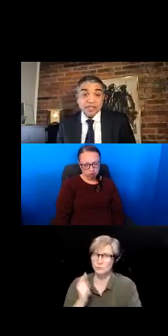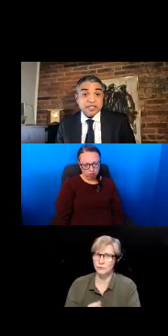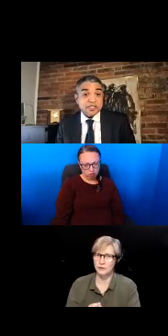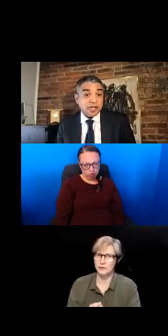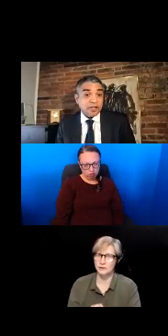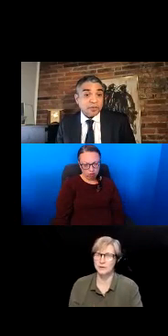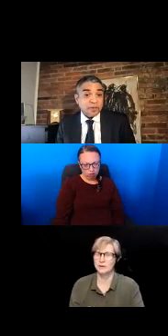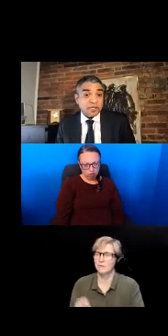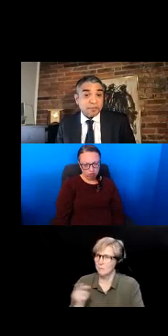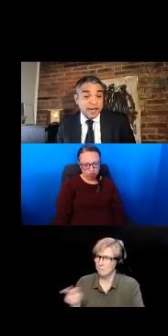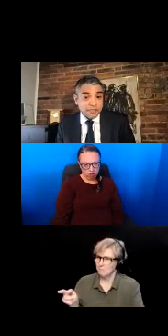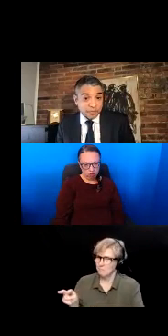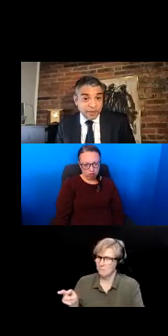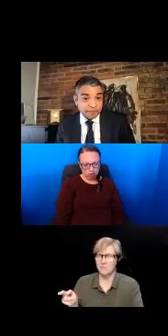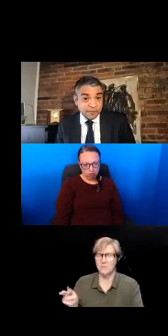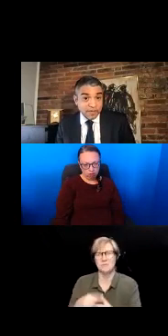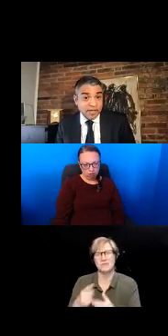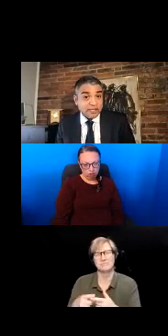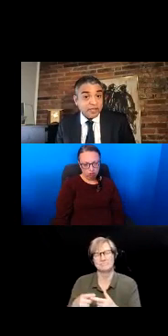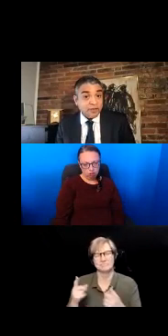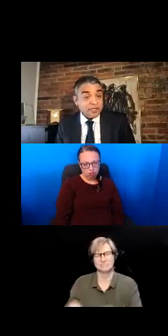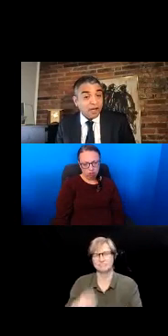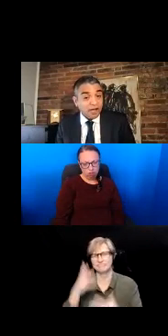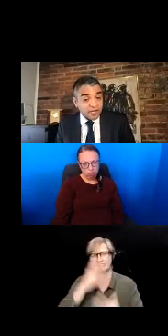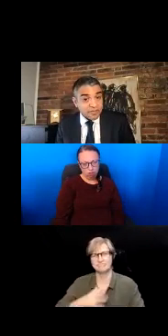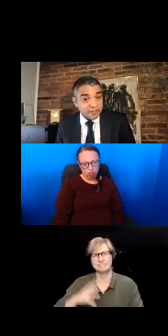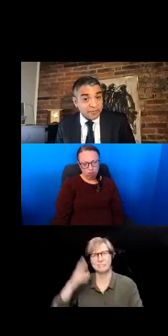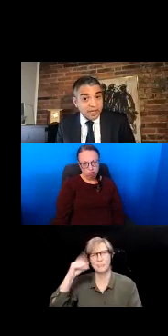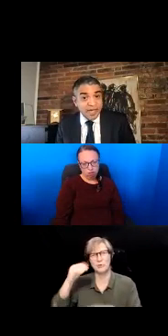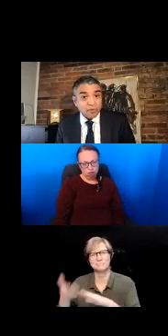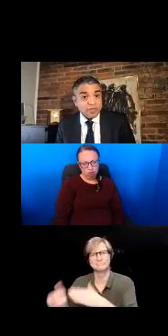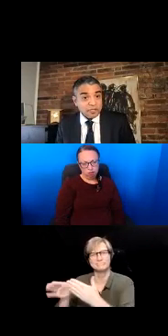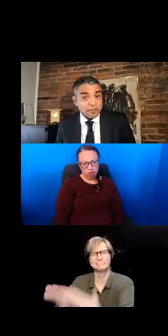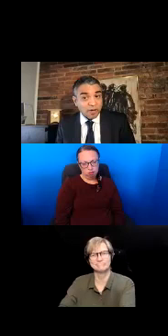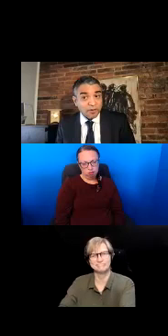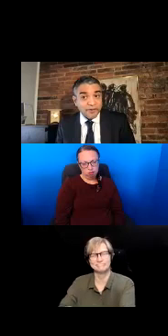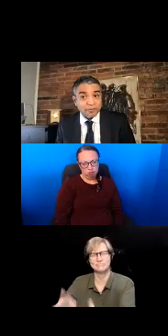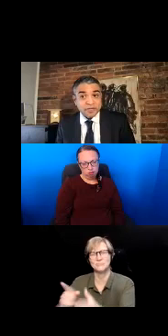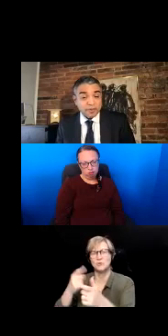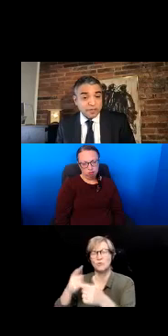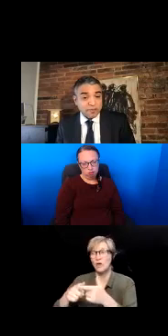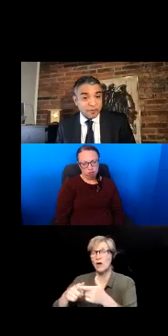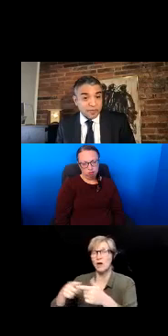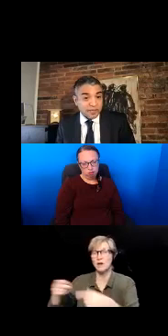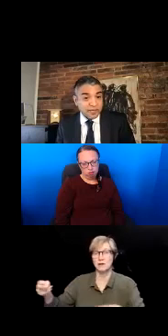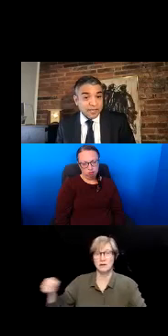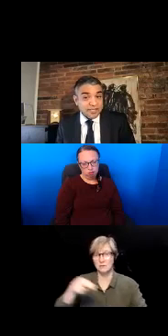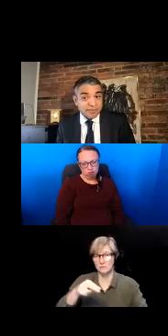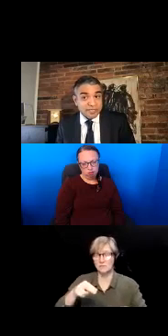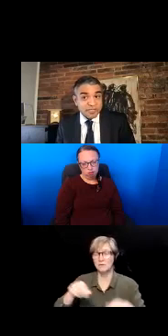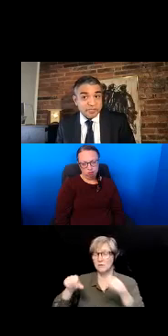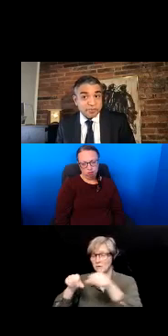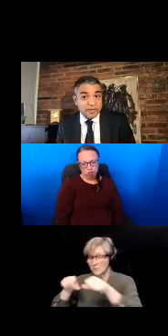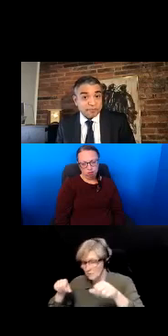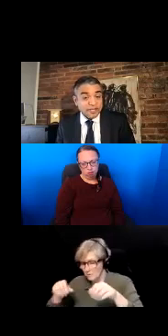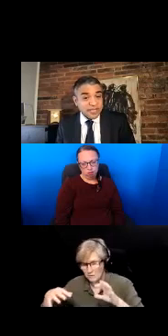Unfortunately, this child went on to pass away, and he went to autopsy. And what Dr. Barlow found was that when he examined